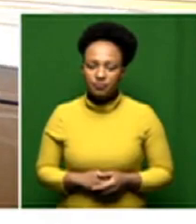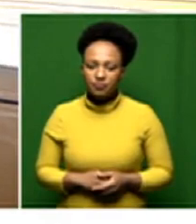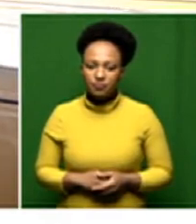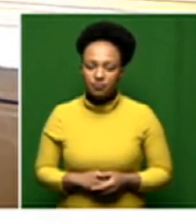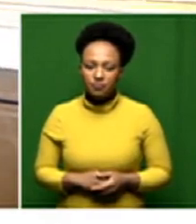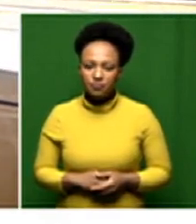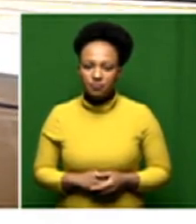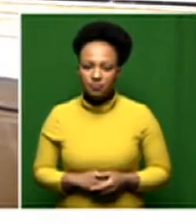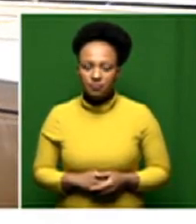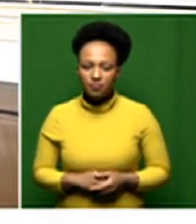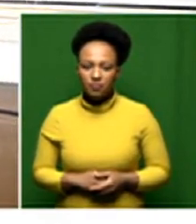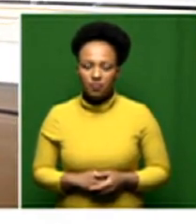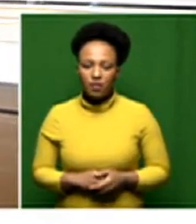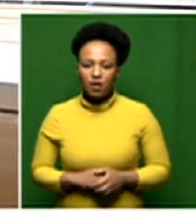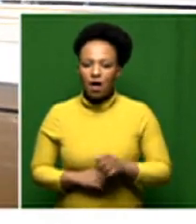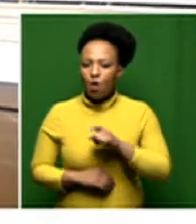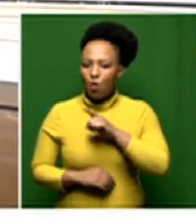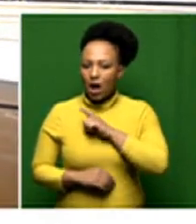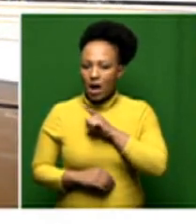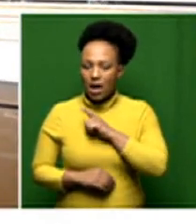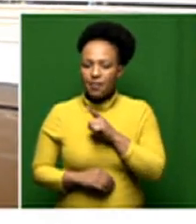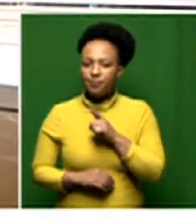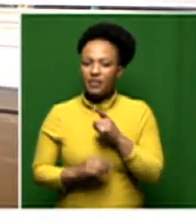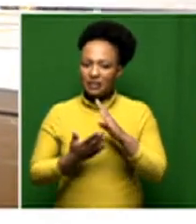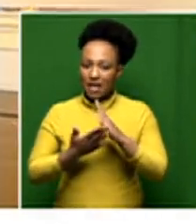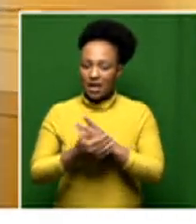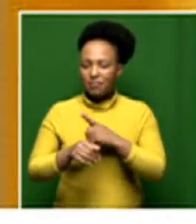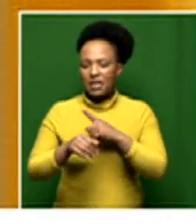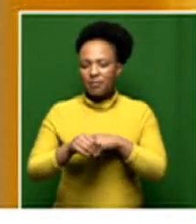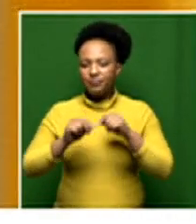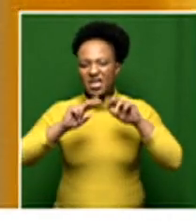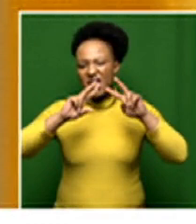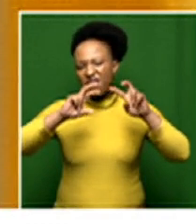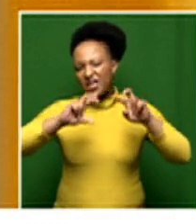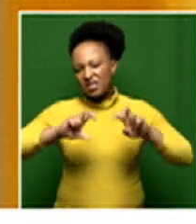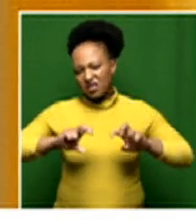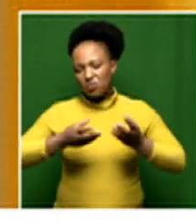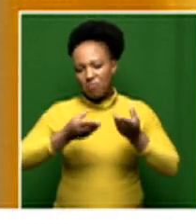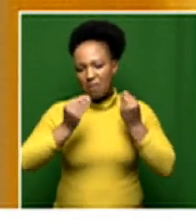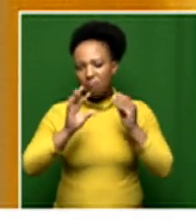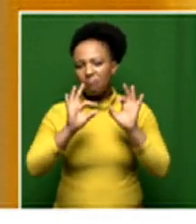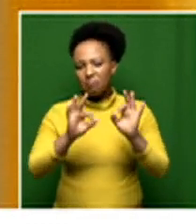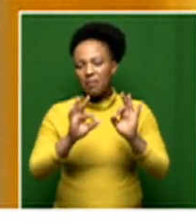provided that there has been a decent investigation, which is sometimes a challenge. But in most cases,